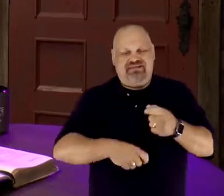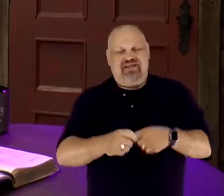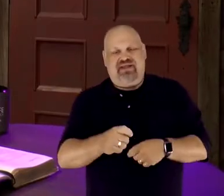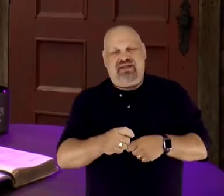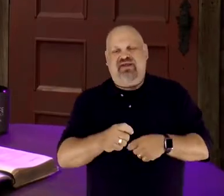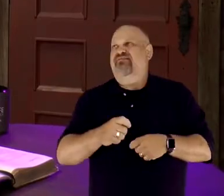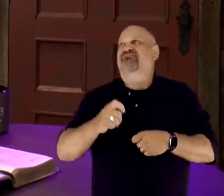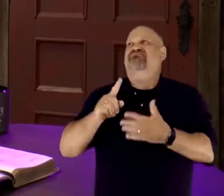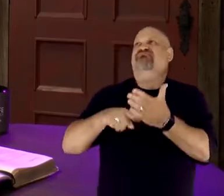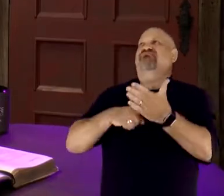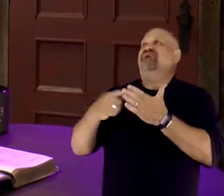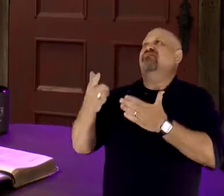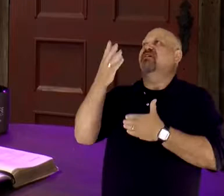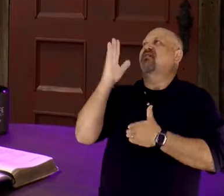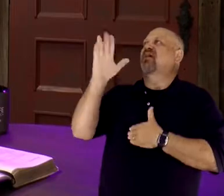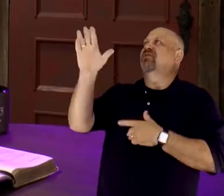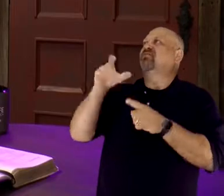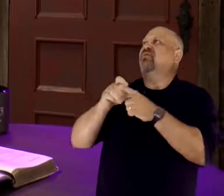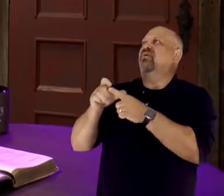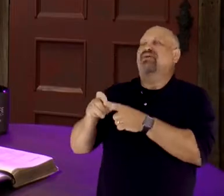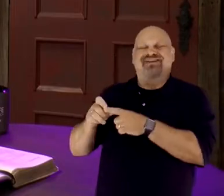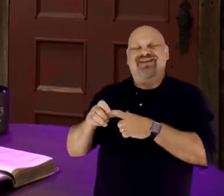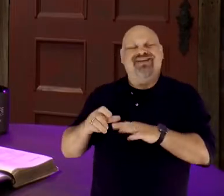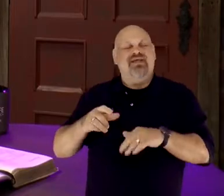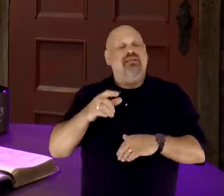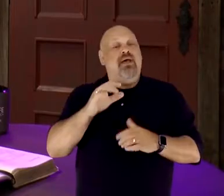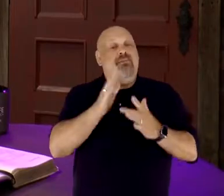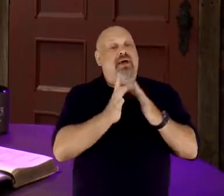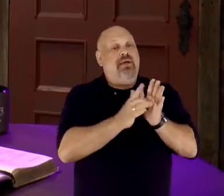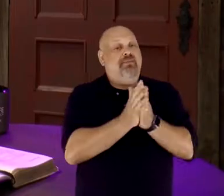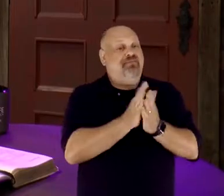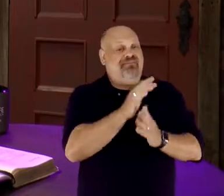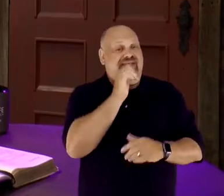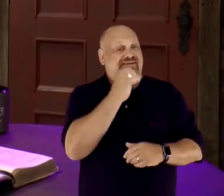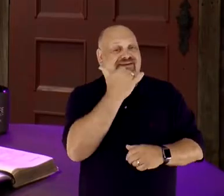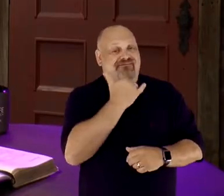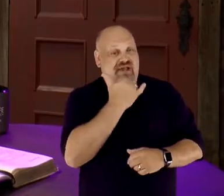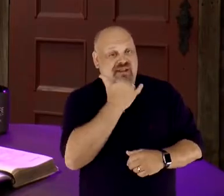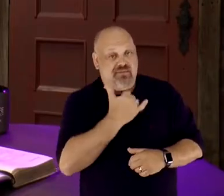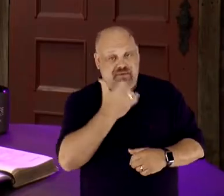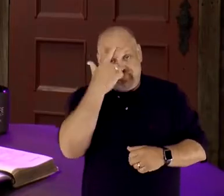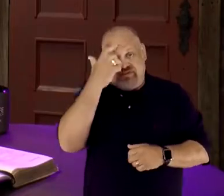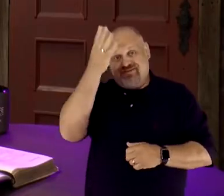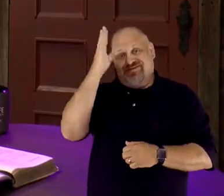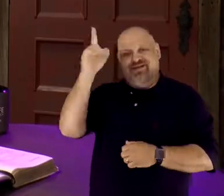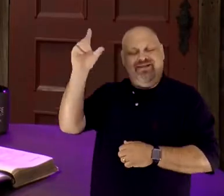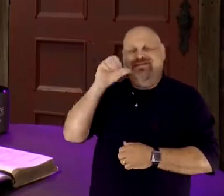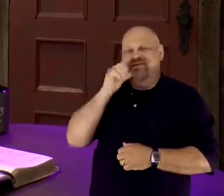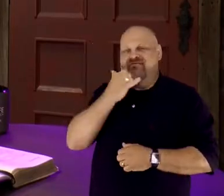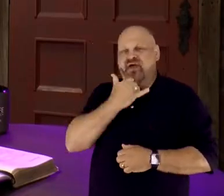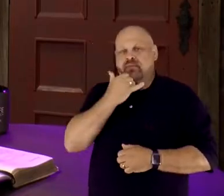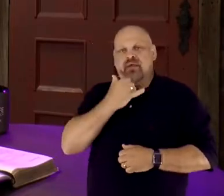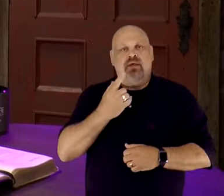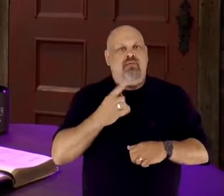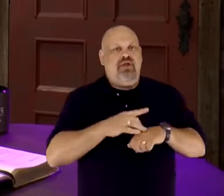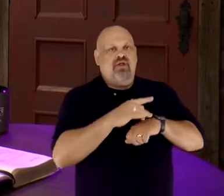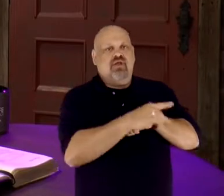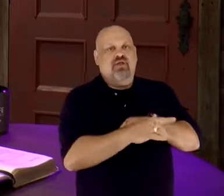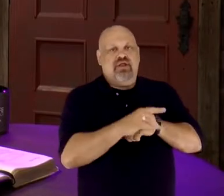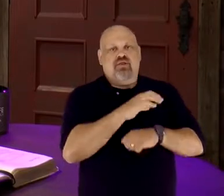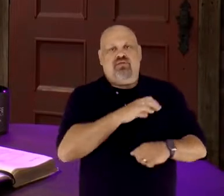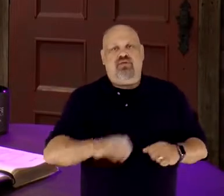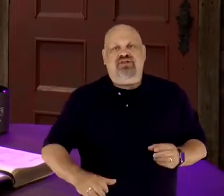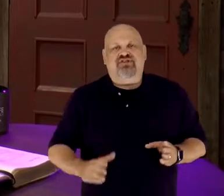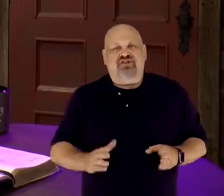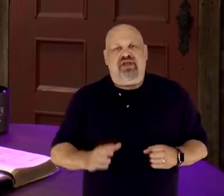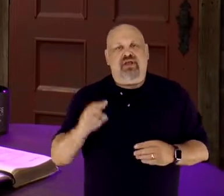word. The Bible is infallible because God is infallible. One of the early Christian martyrs,